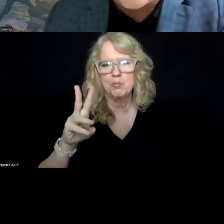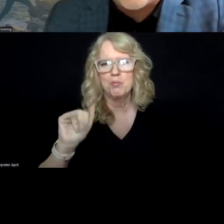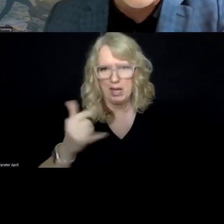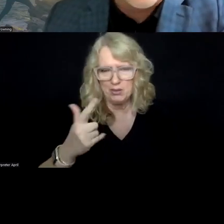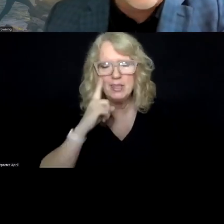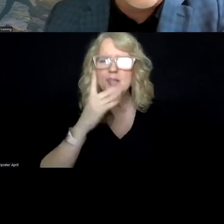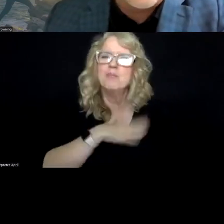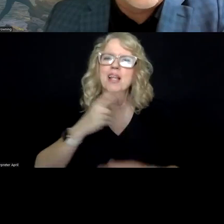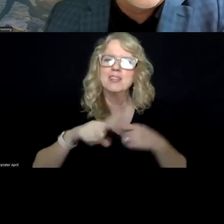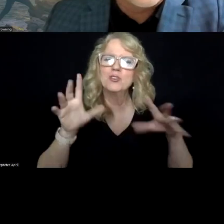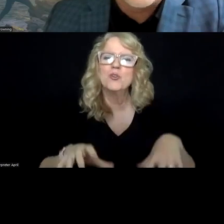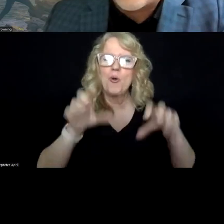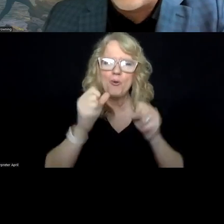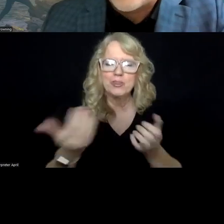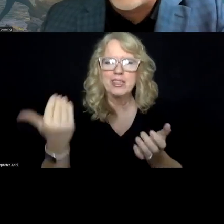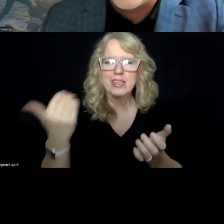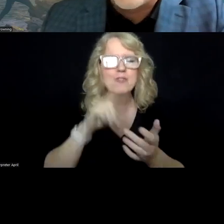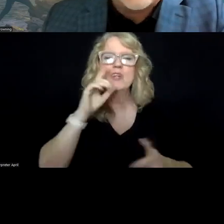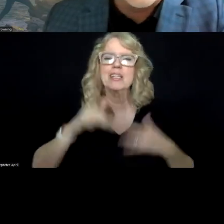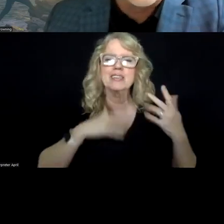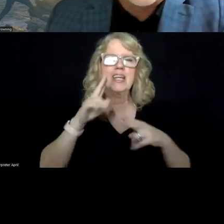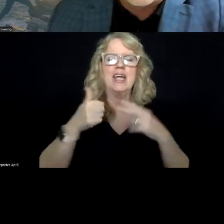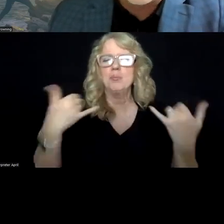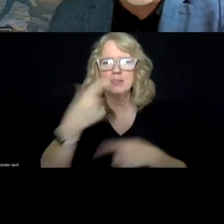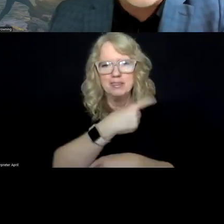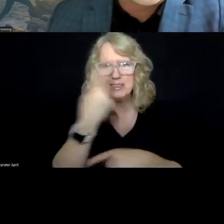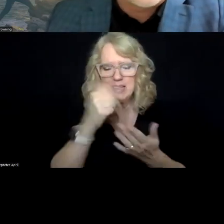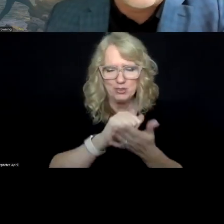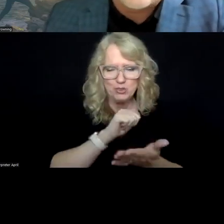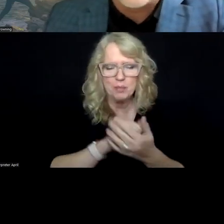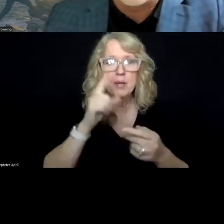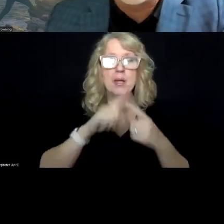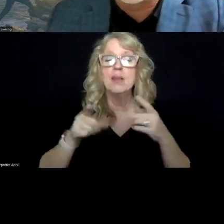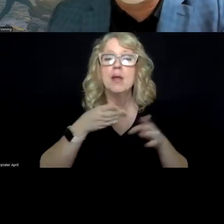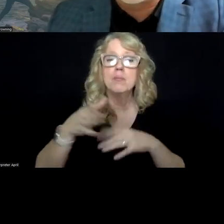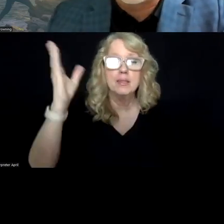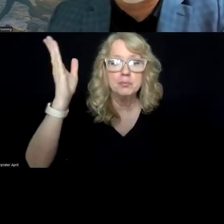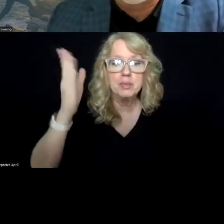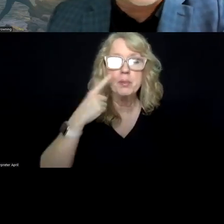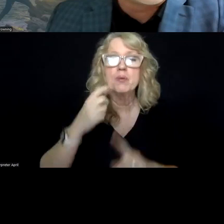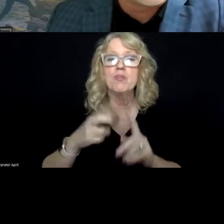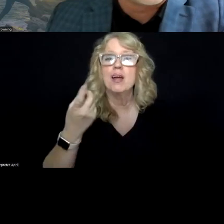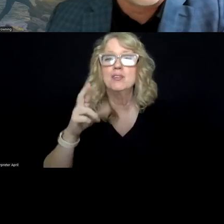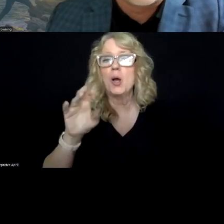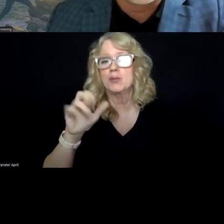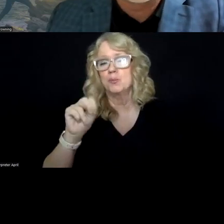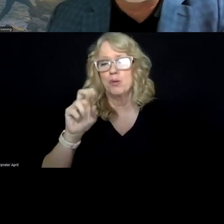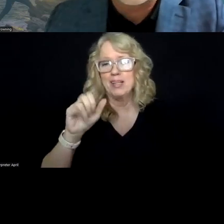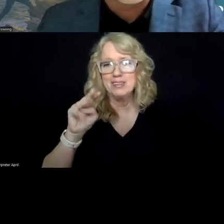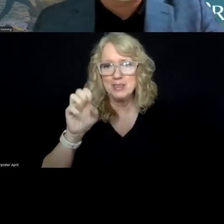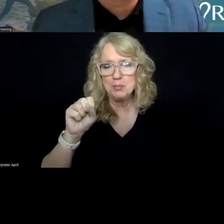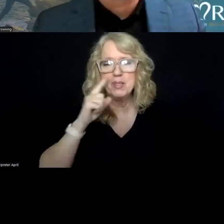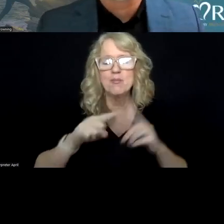it's a pleasure to be a host again. I'm really excited about our agenda today. Our main speaker and presentation is going to be by Dr. Brian Sims on